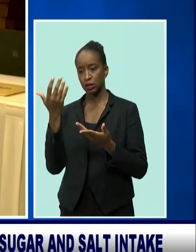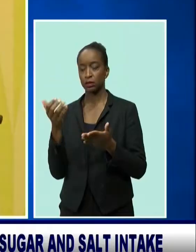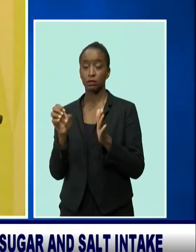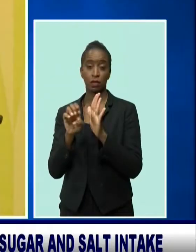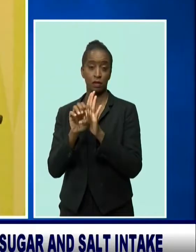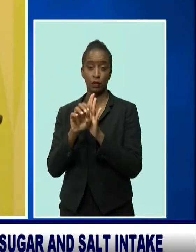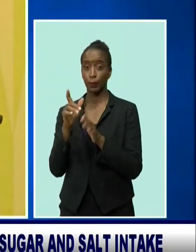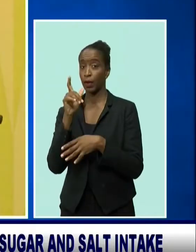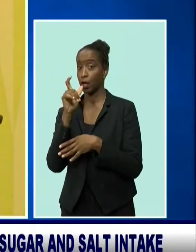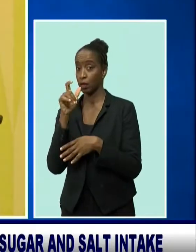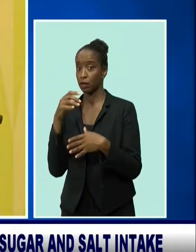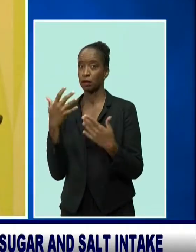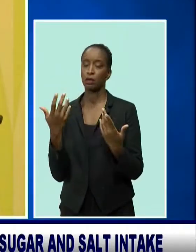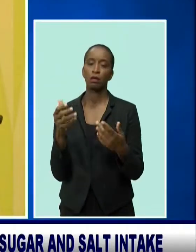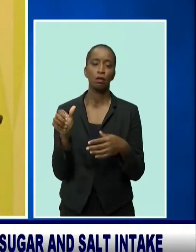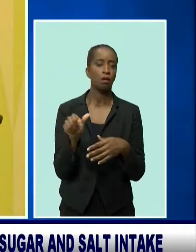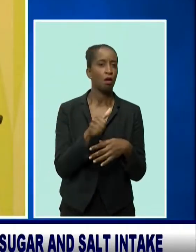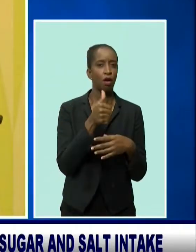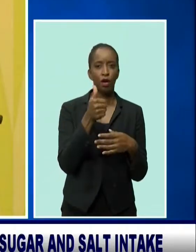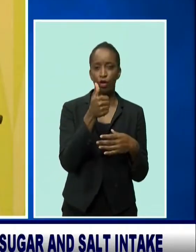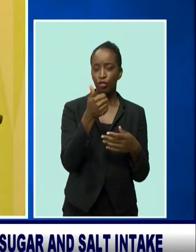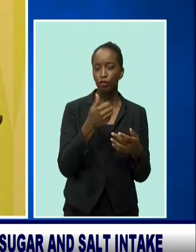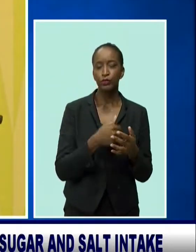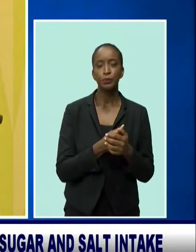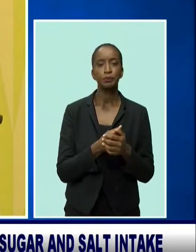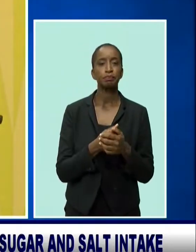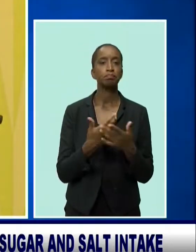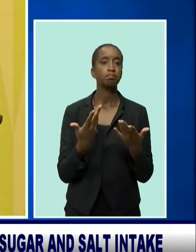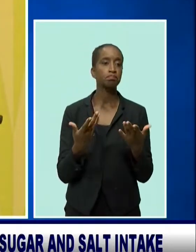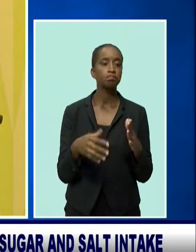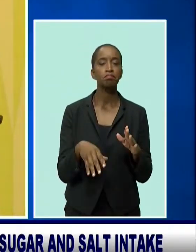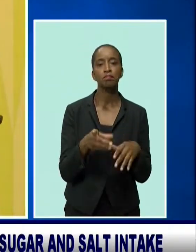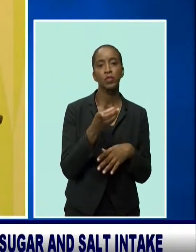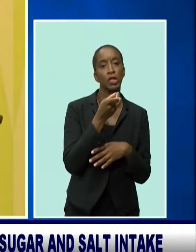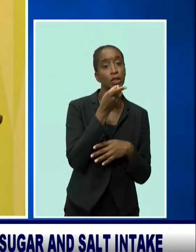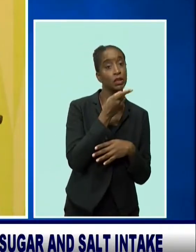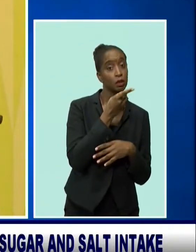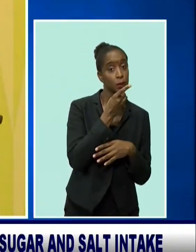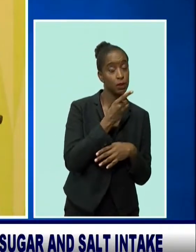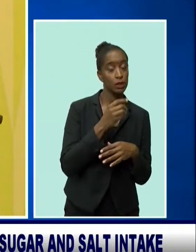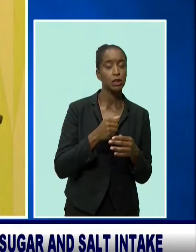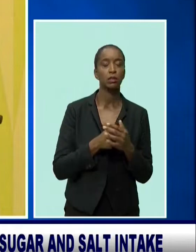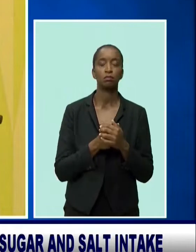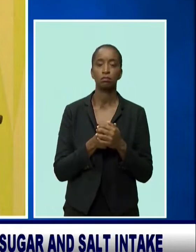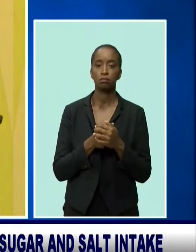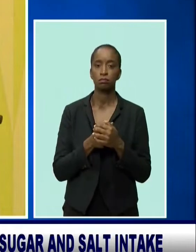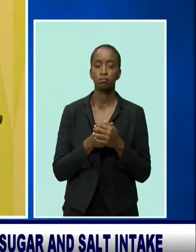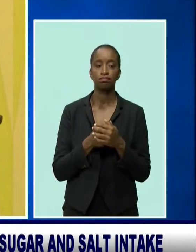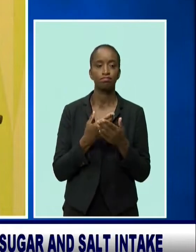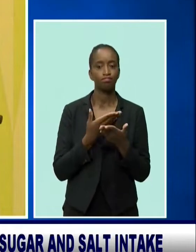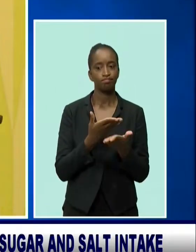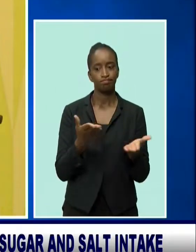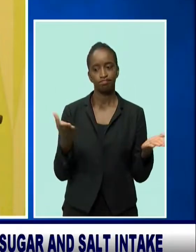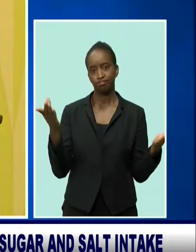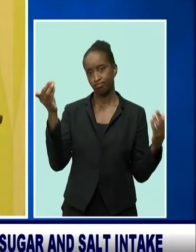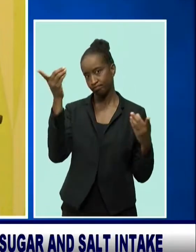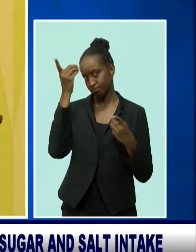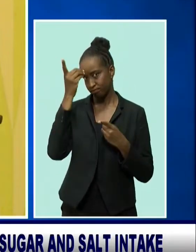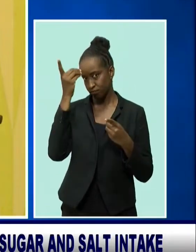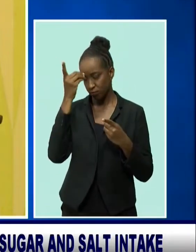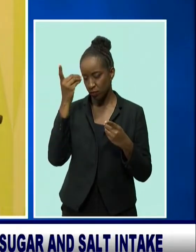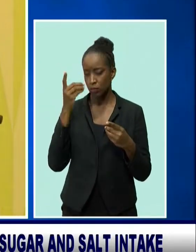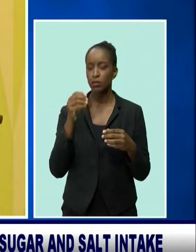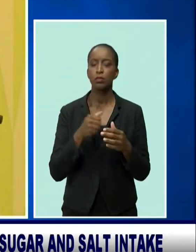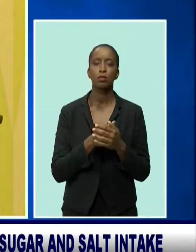chronic obstructive pulmonary diseases, and diabetes mellitus. And these have 4 common risk